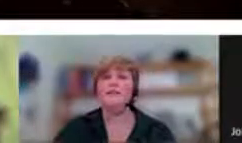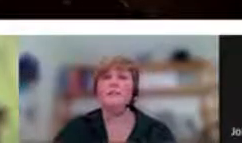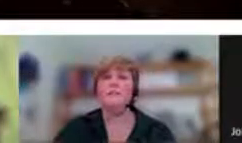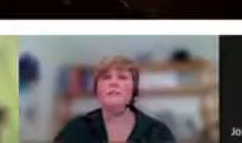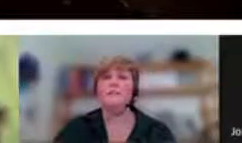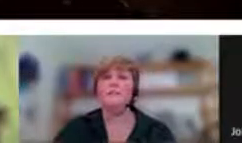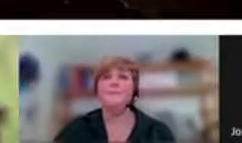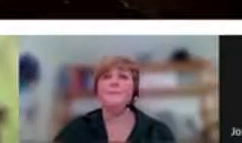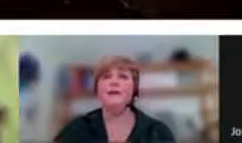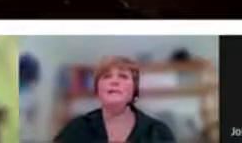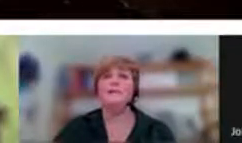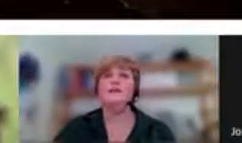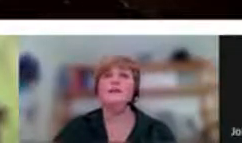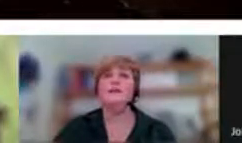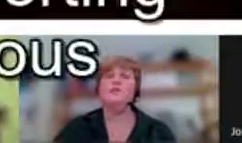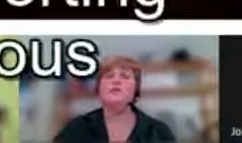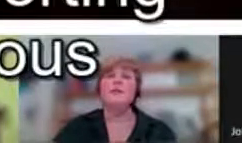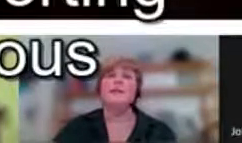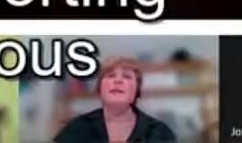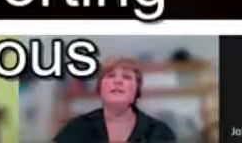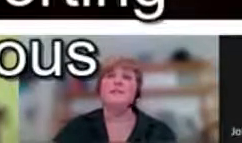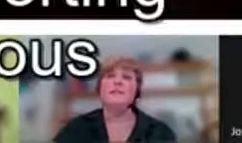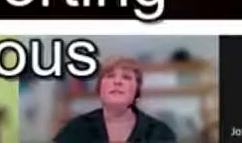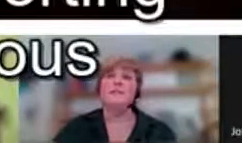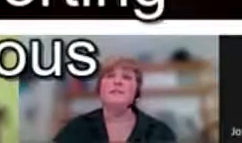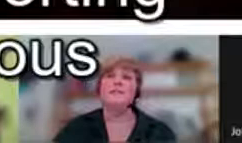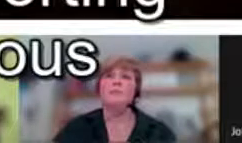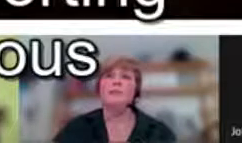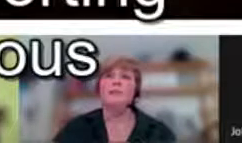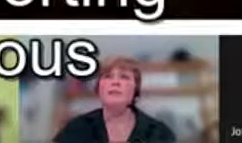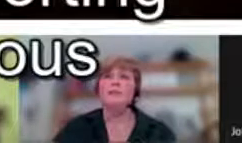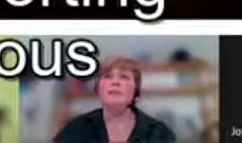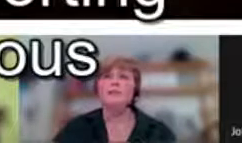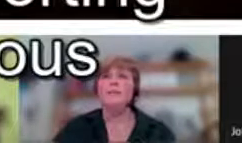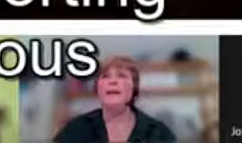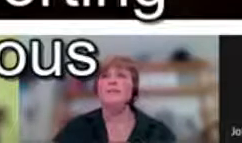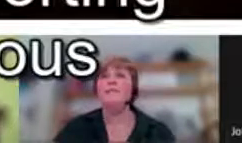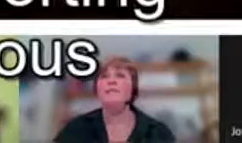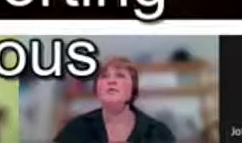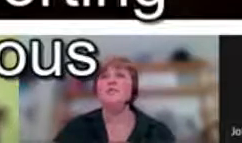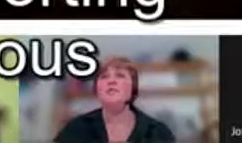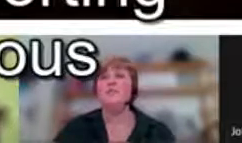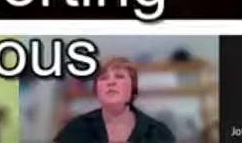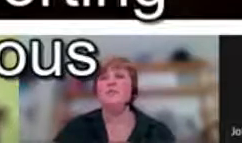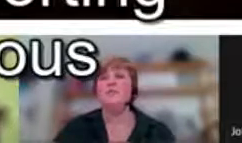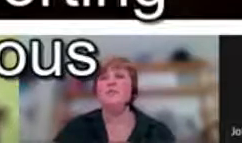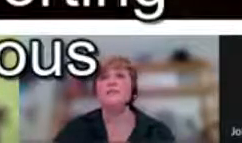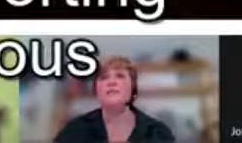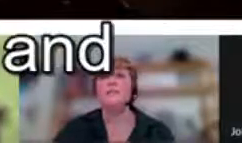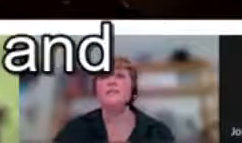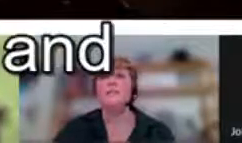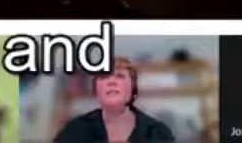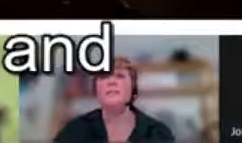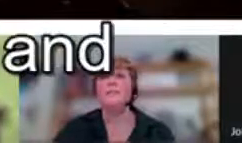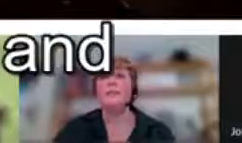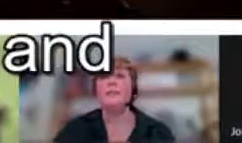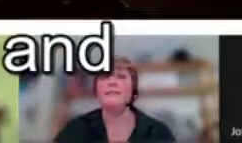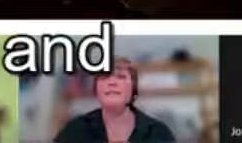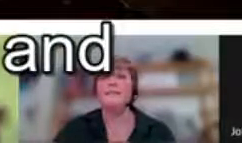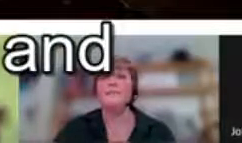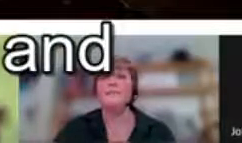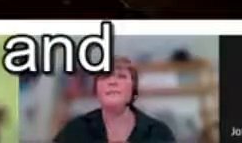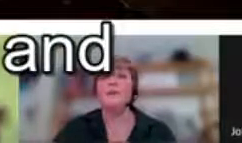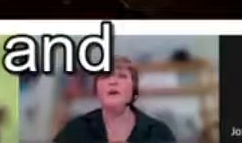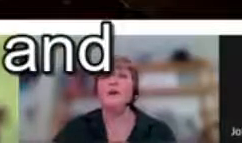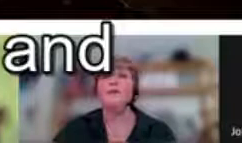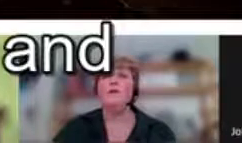in advance. Tunnelling construction activities and supporting works would be carried out on a continuous 24/7